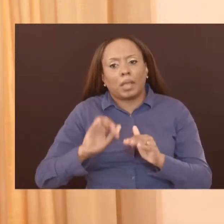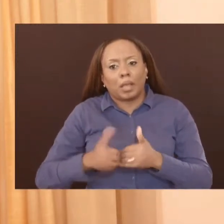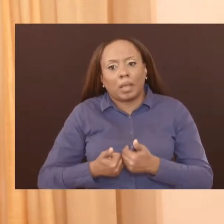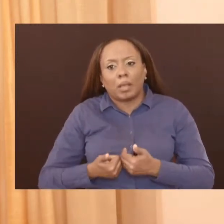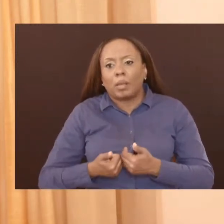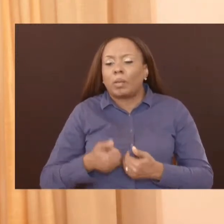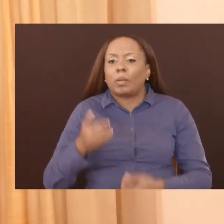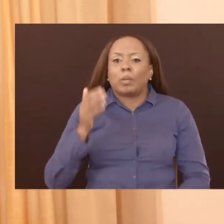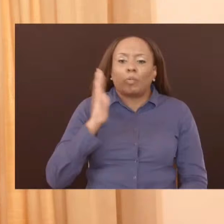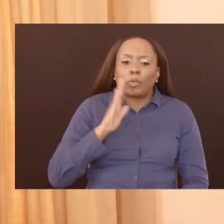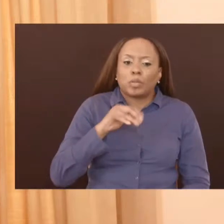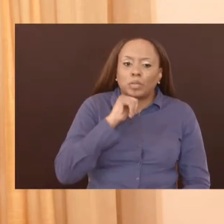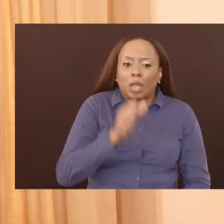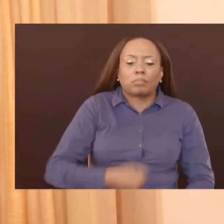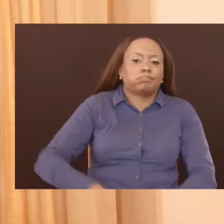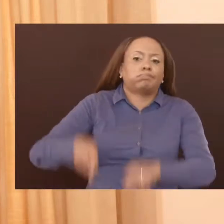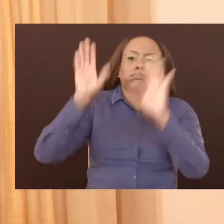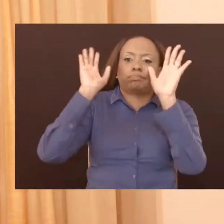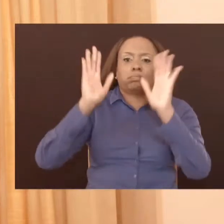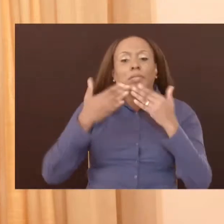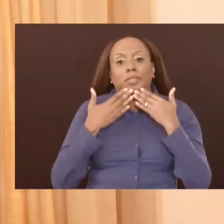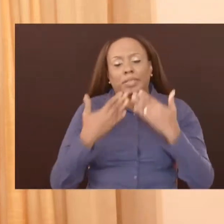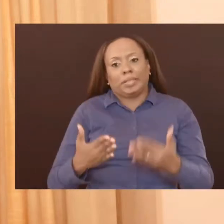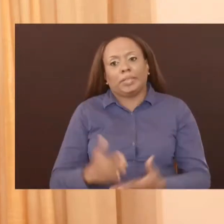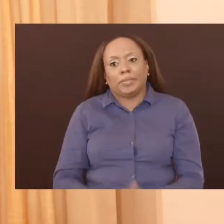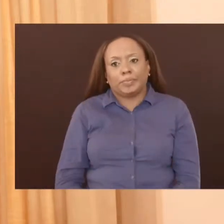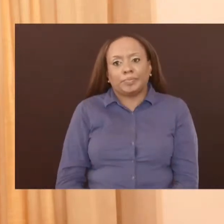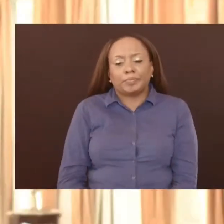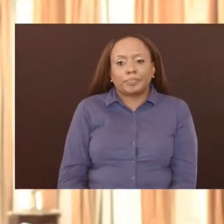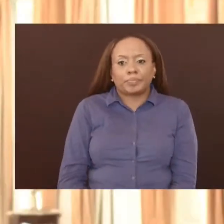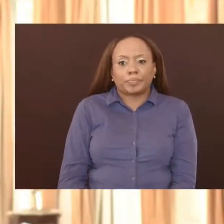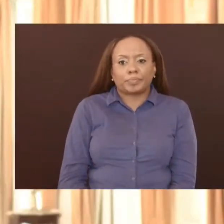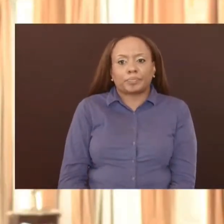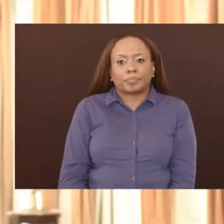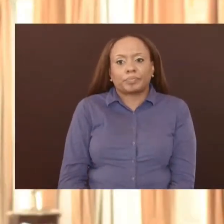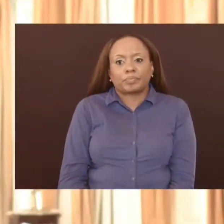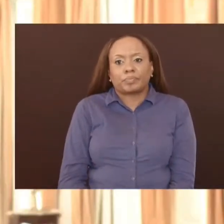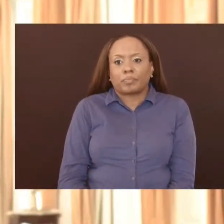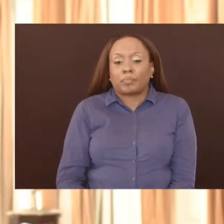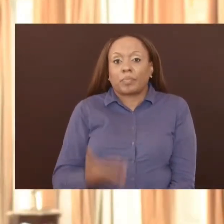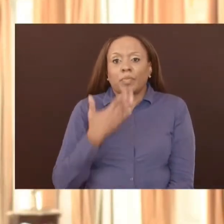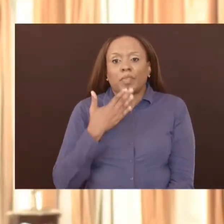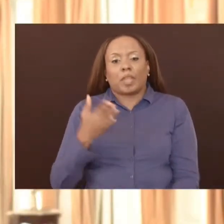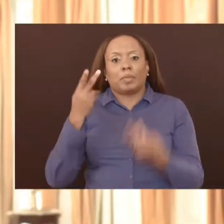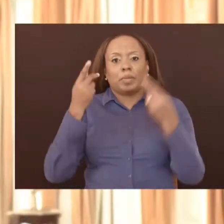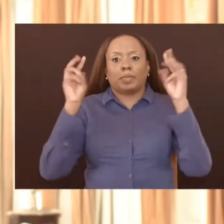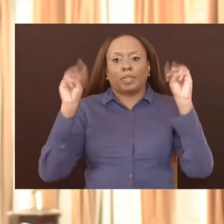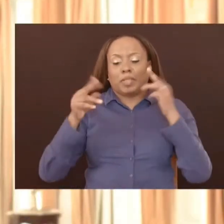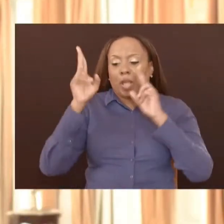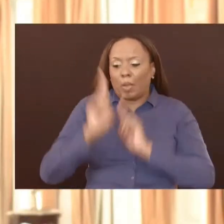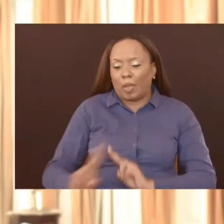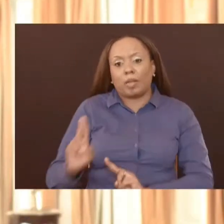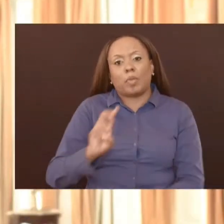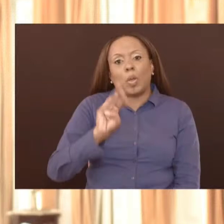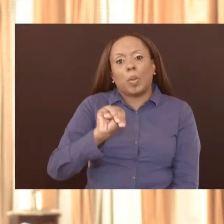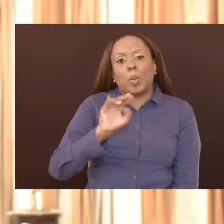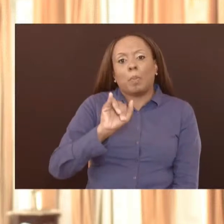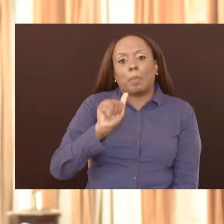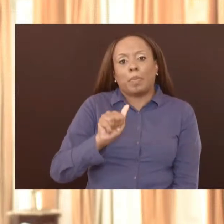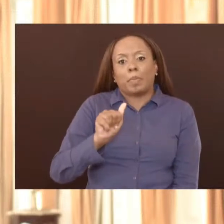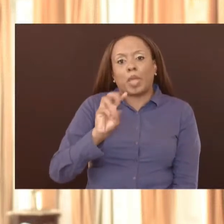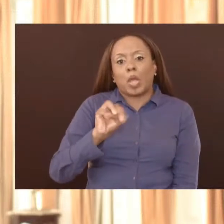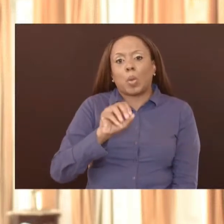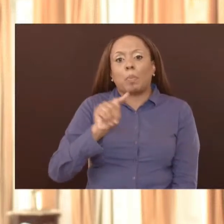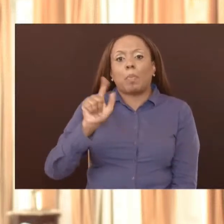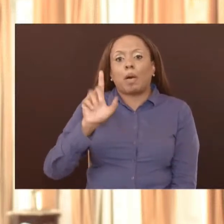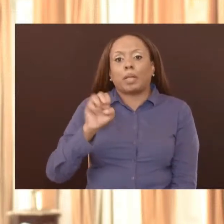have no surrender and no retreat. Thank you very much. And thank you very much, Prime Minister, the Honorable Mia Amor Mottley,